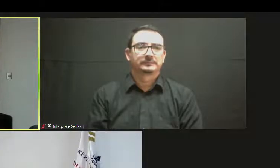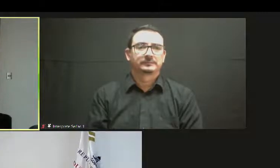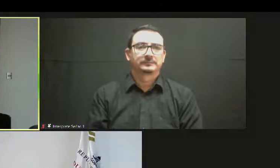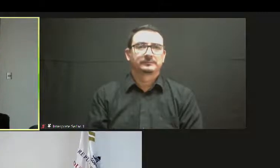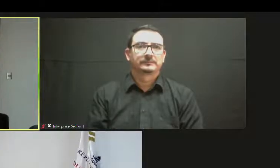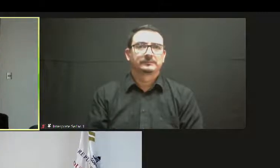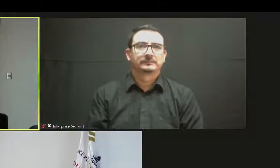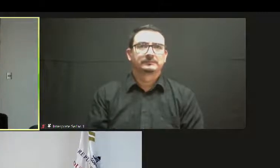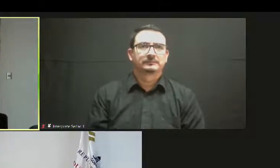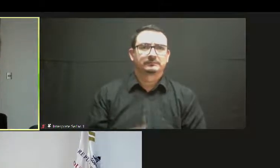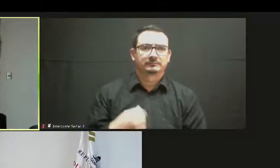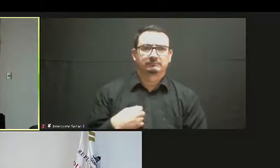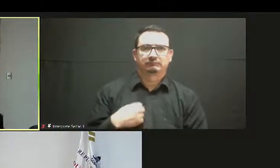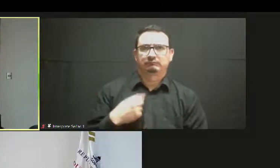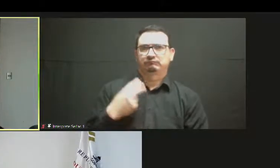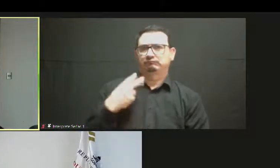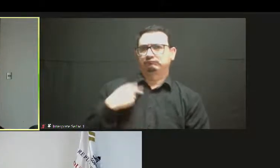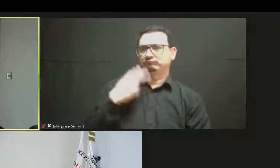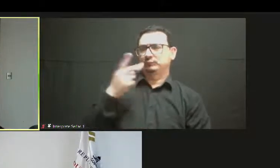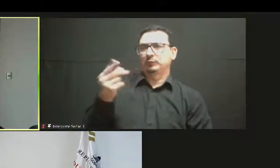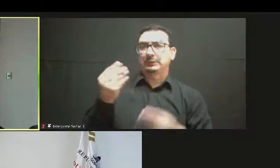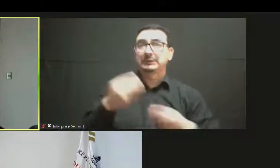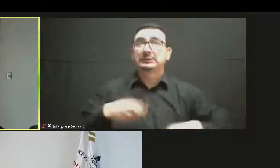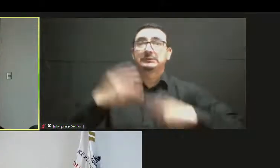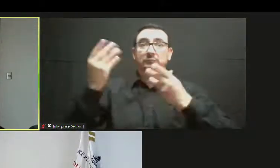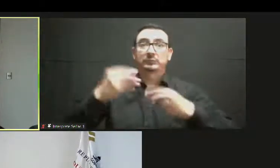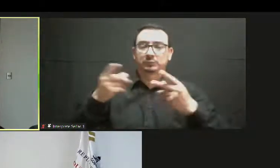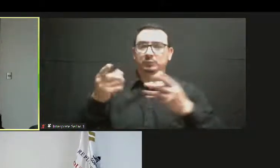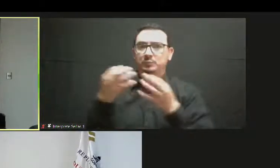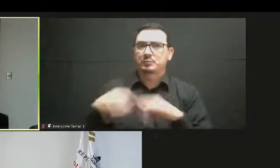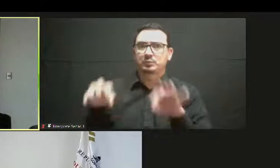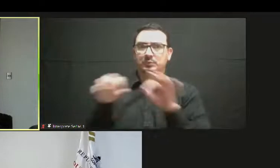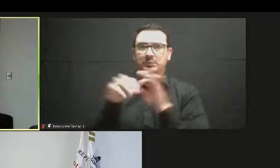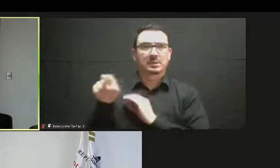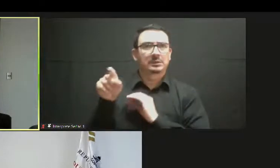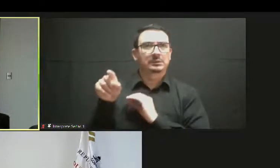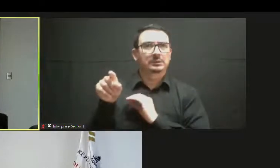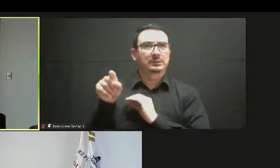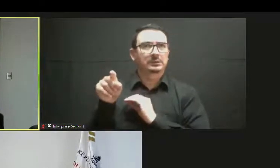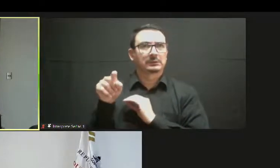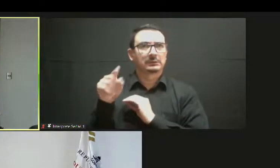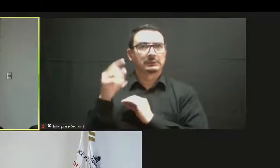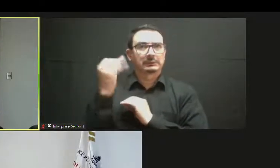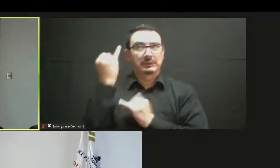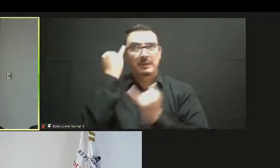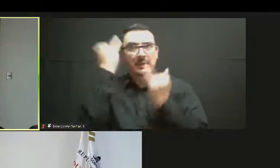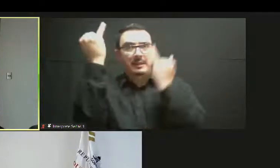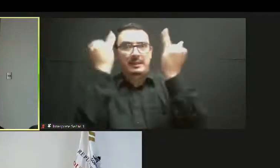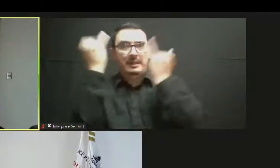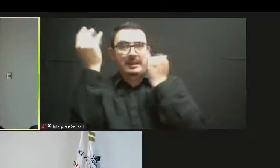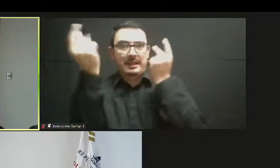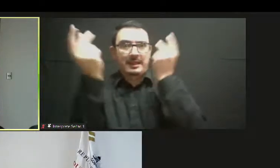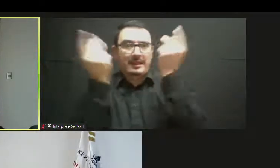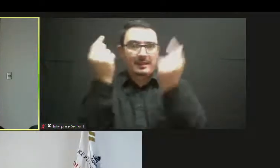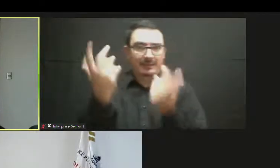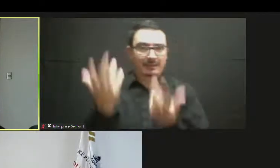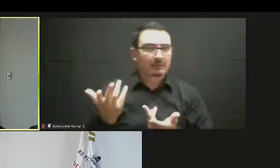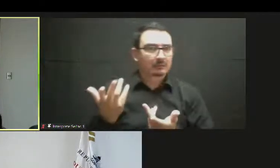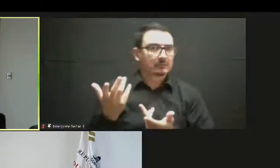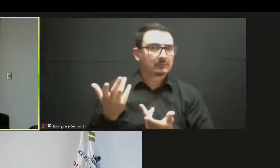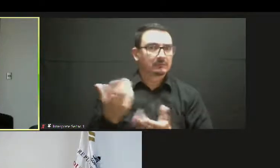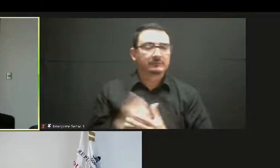far back as the second Godfather film was partly filmed in the Dominican Republic. So can you tell us what lessons can be